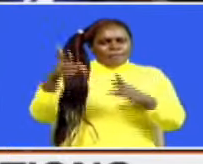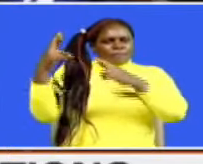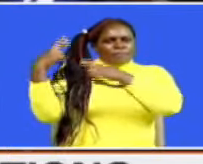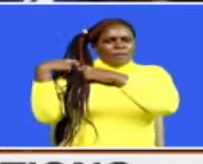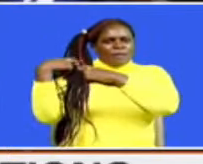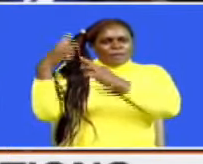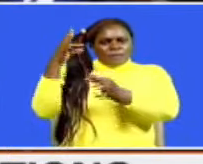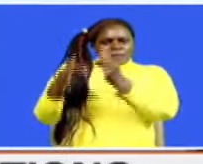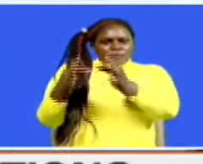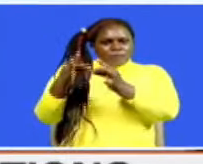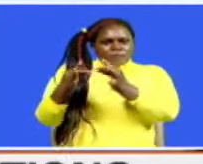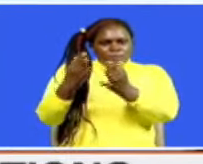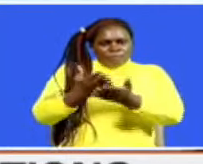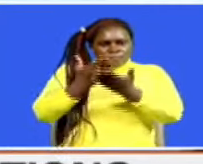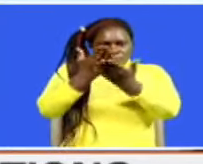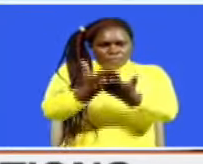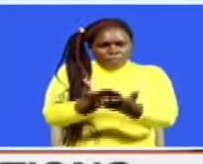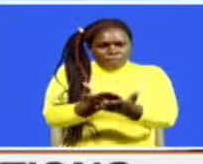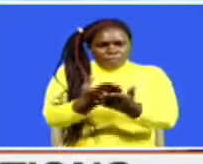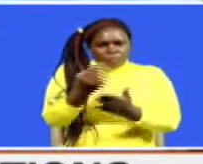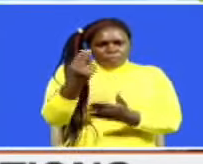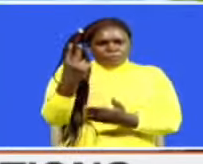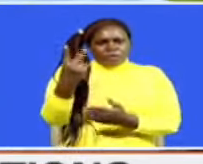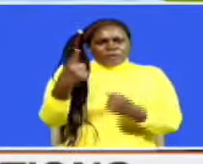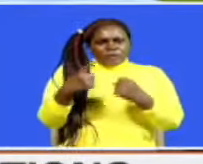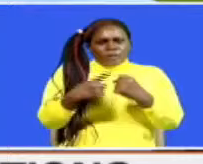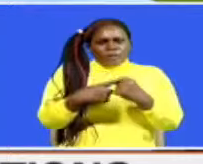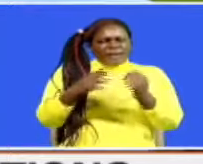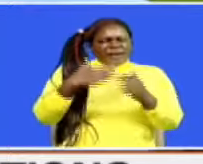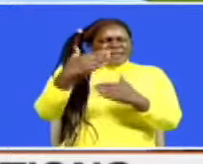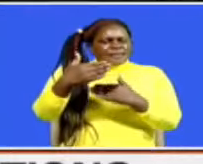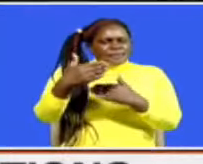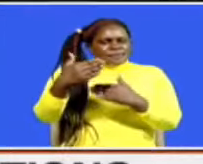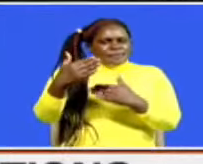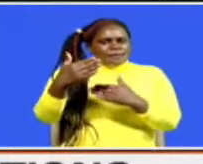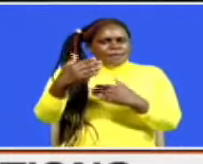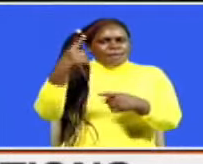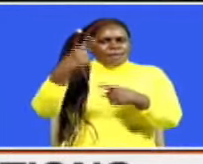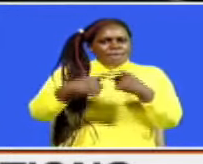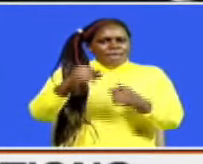ruling on this case will be delivered on the 26th of January next year.